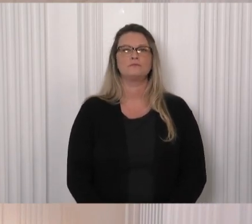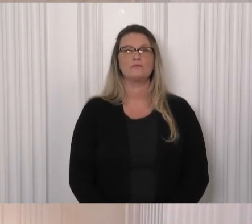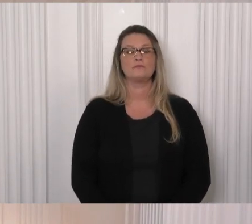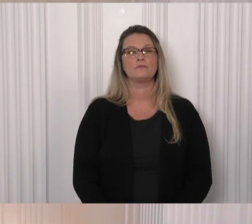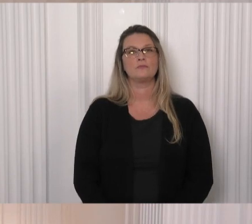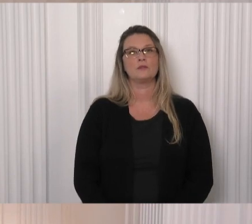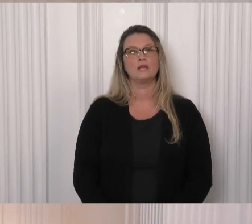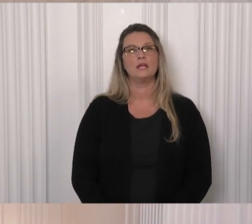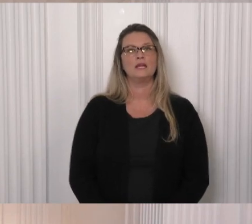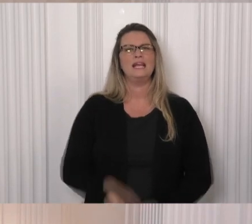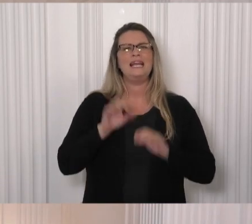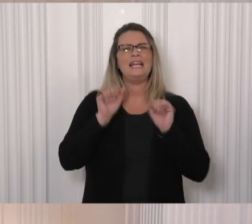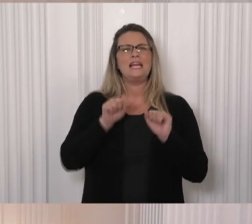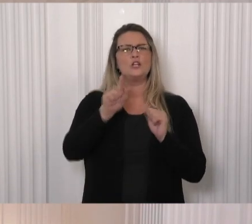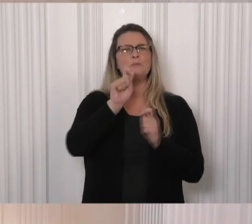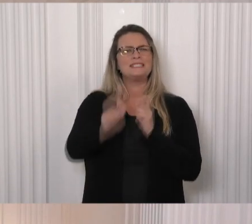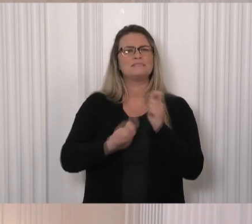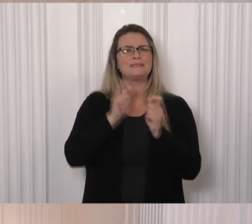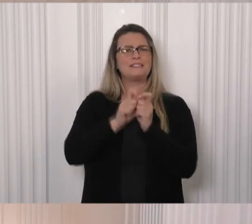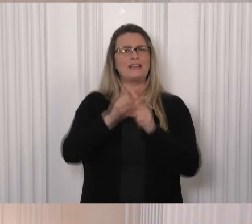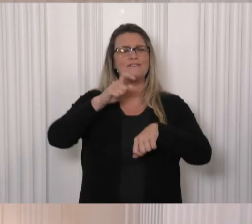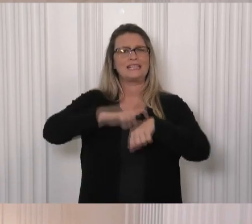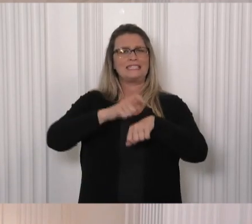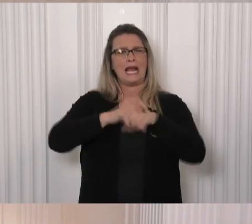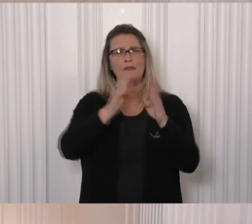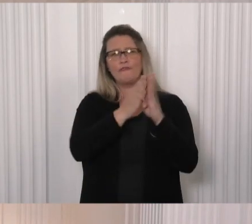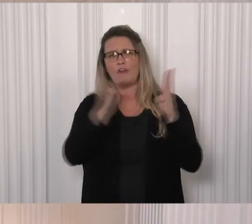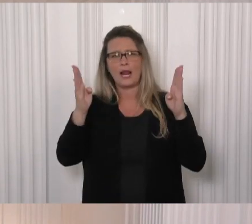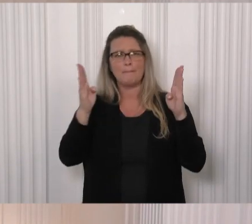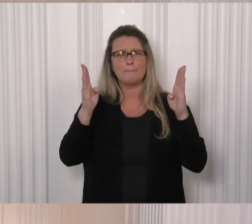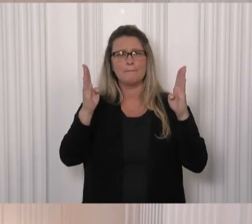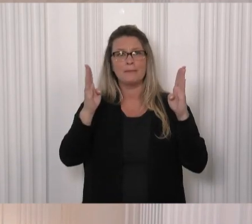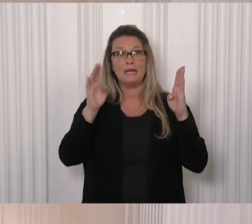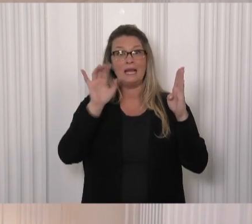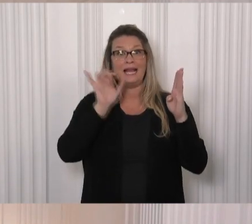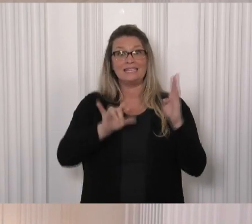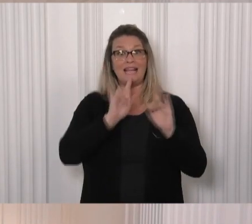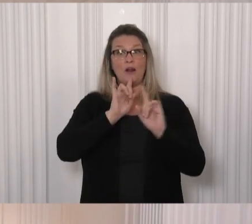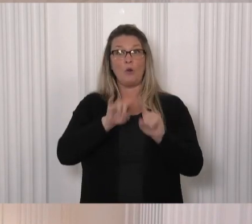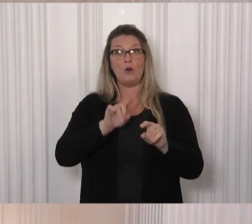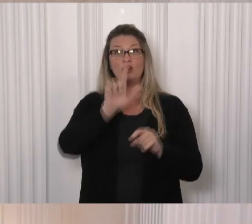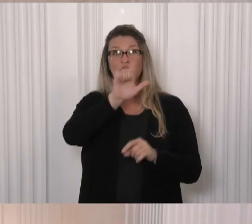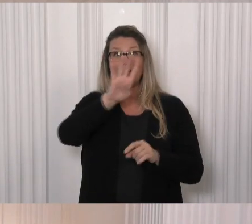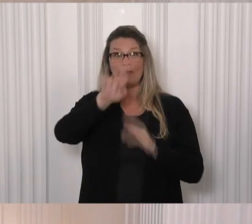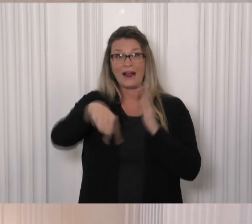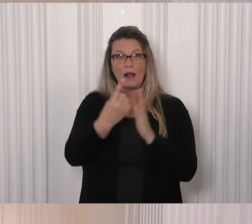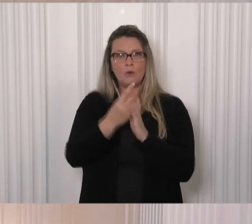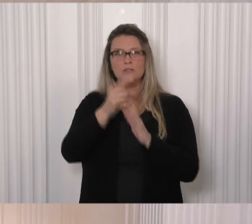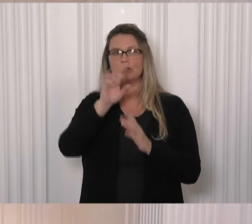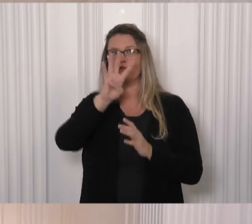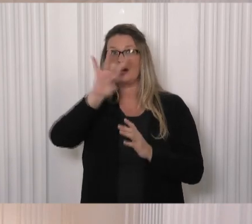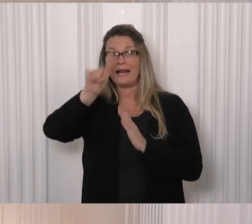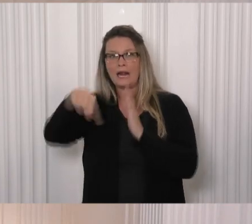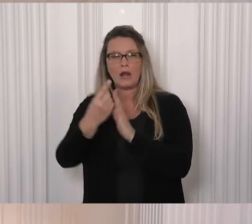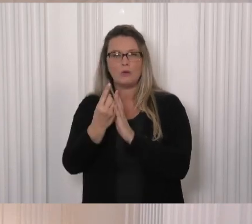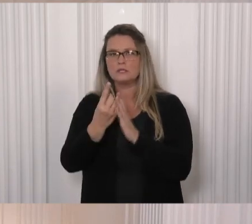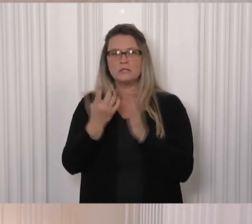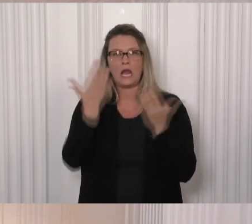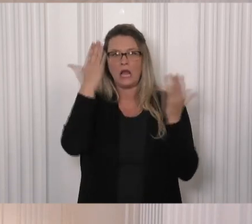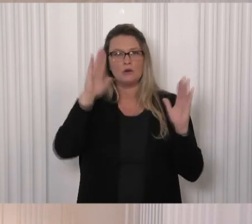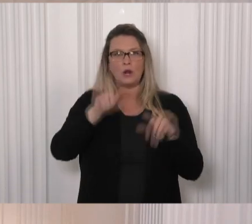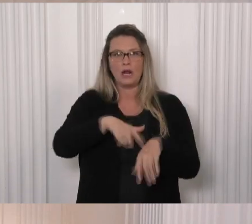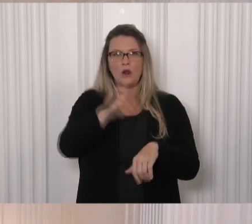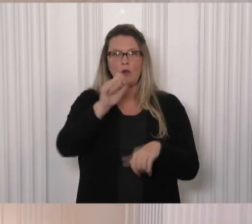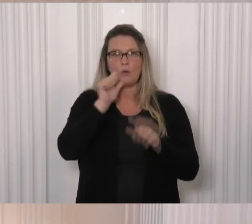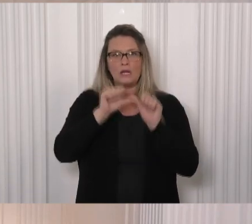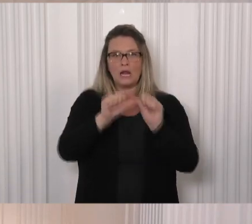specific about the time frame of this? Is this an indefinite order? Is this going to last 24 hours, 48 hours? Well, I don't know how